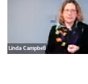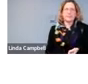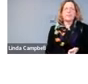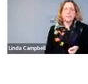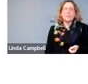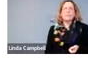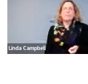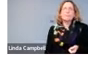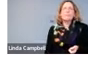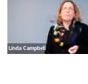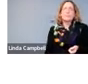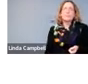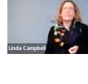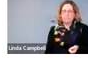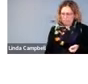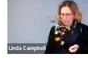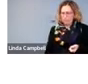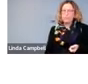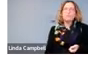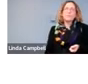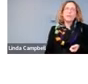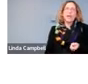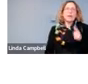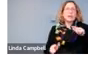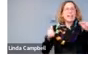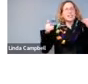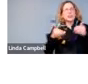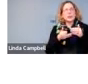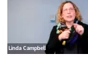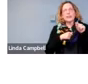you. Very recent discovery.